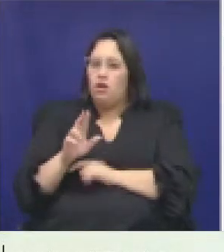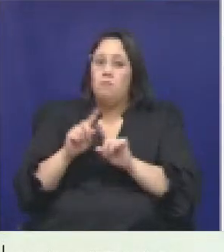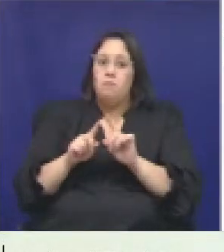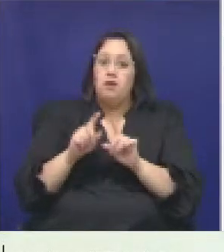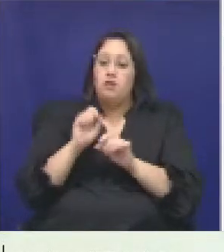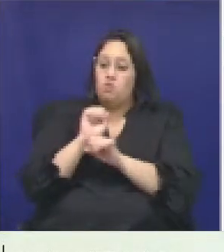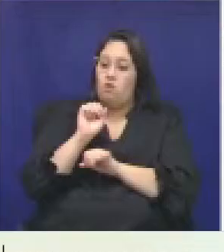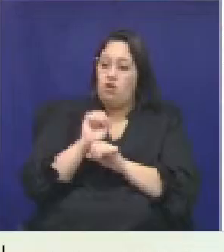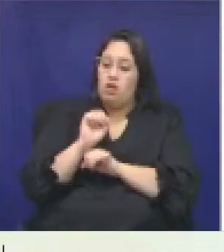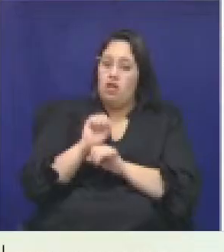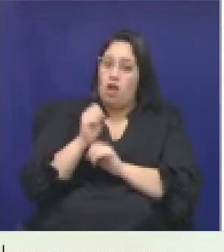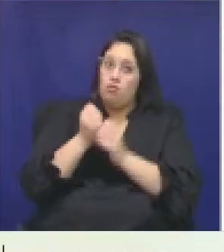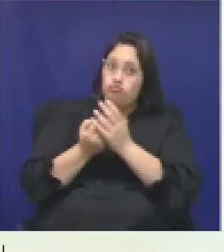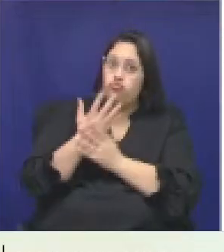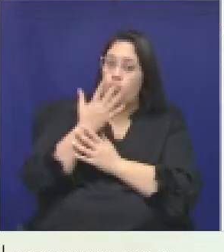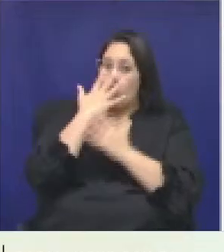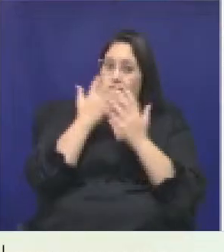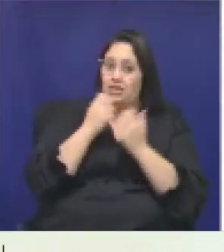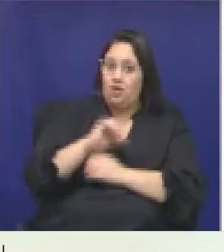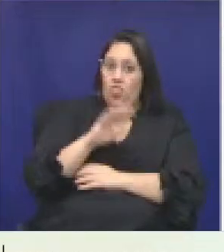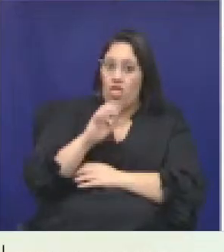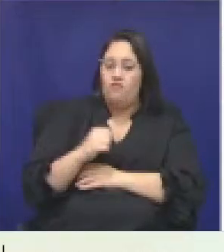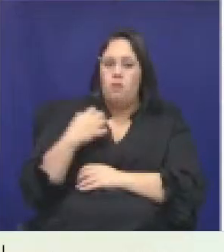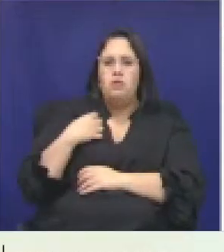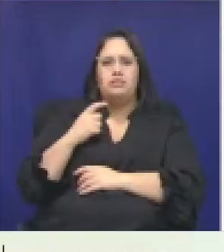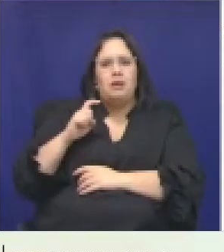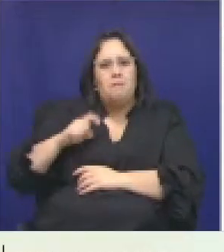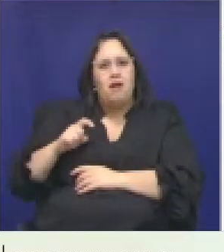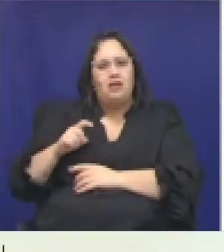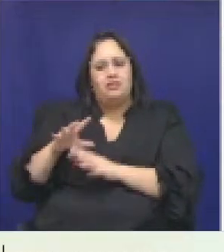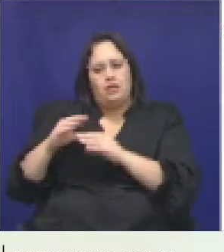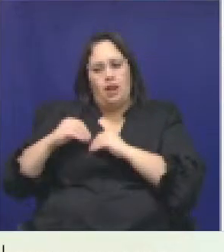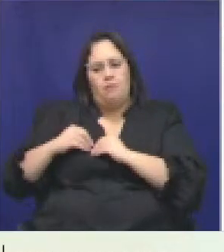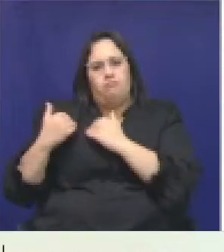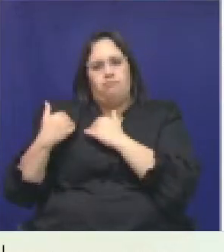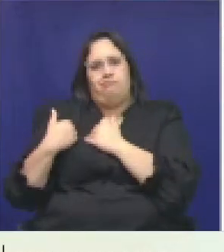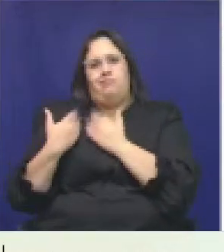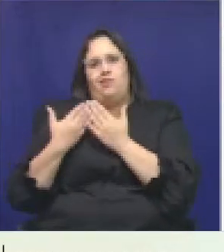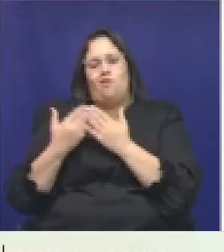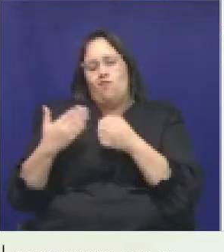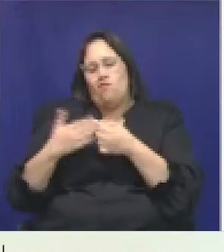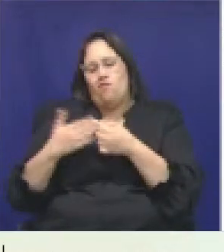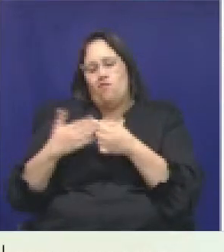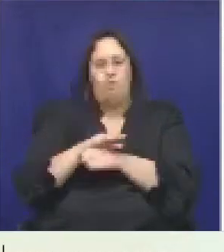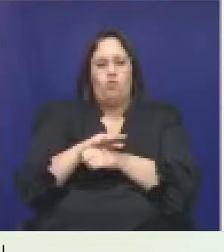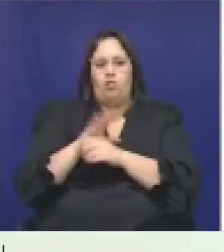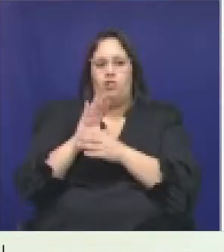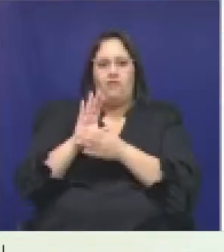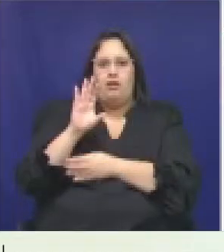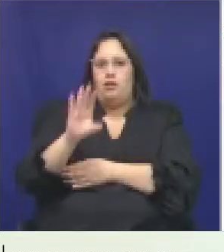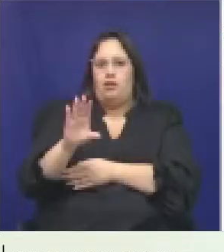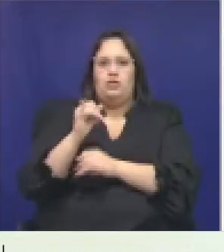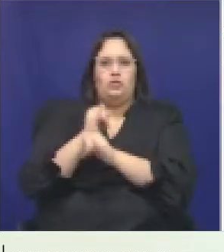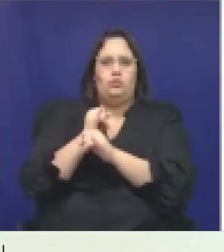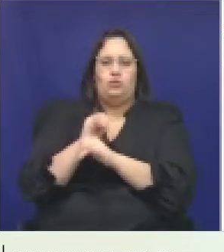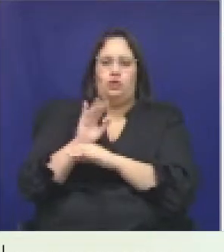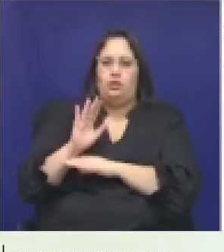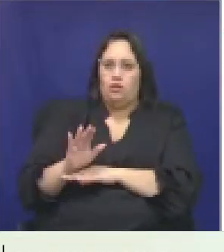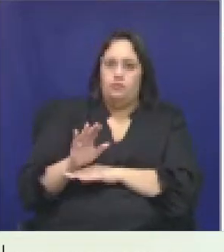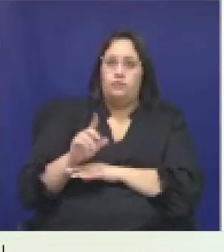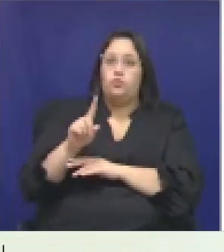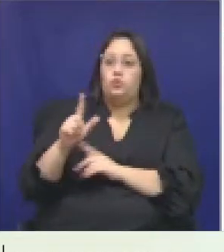a working and thriving Stats SA, the Minister must take responsibility for the full funding of the institution to